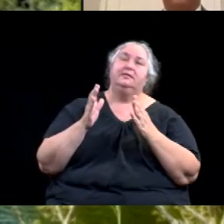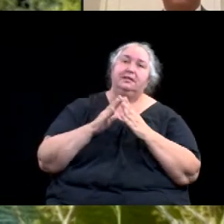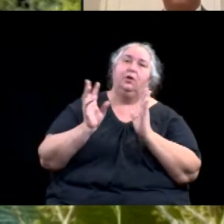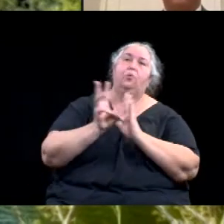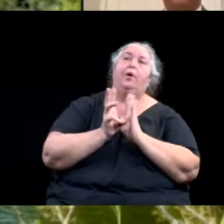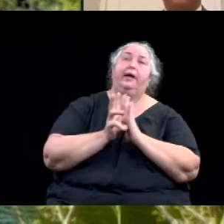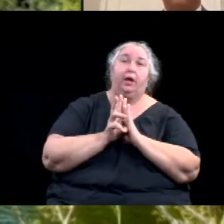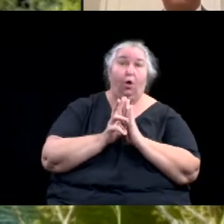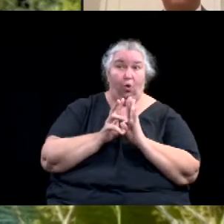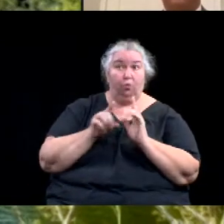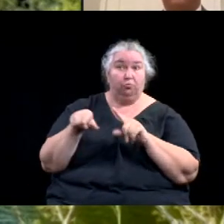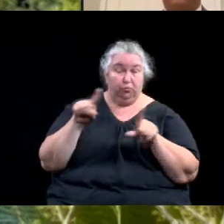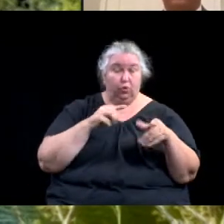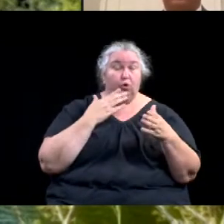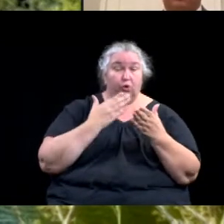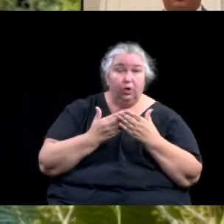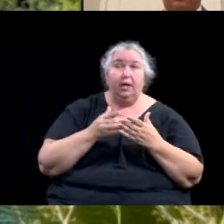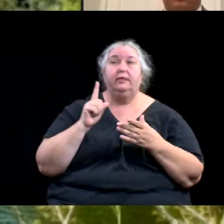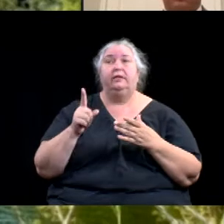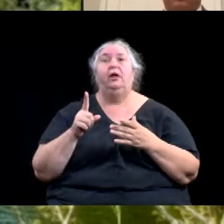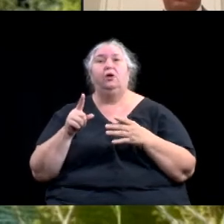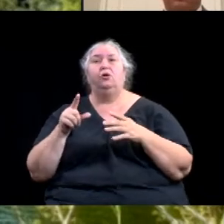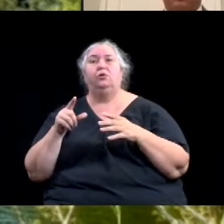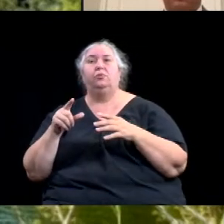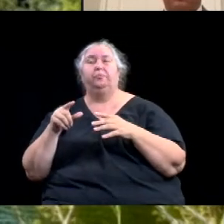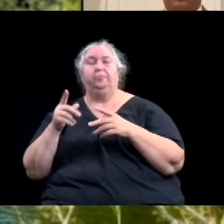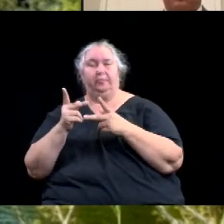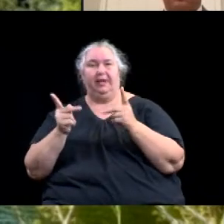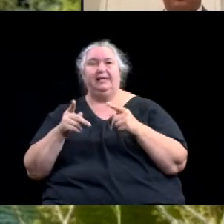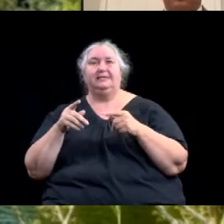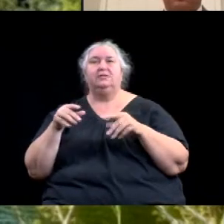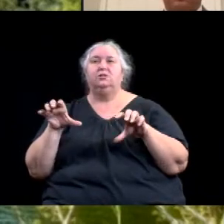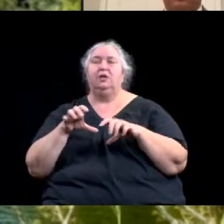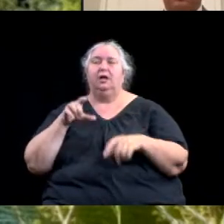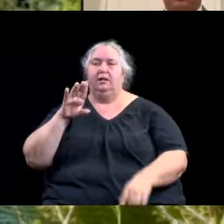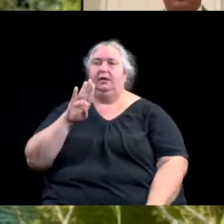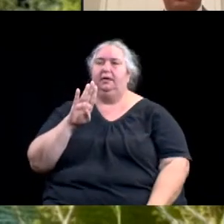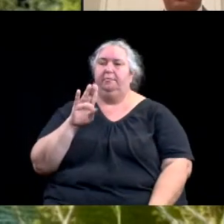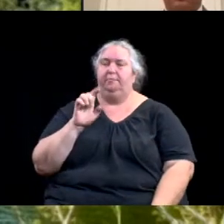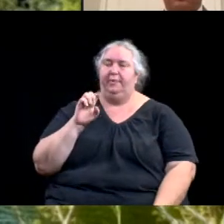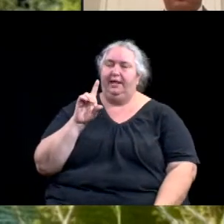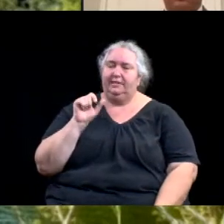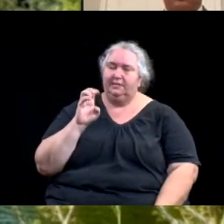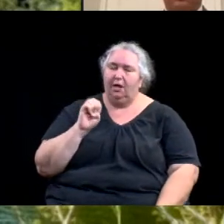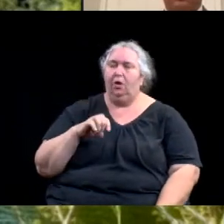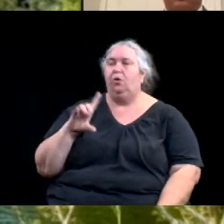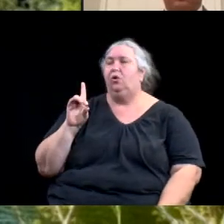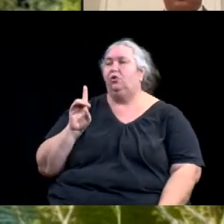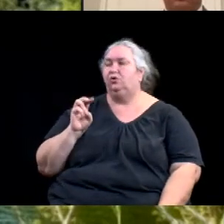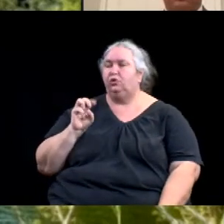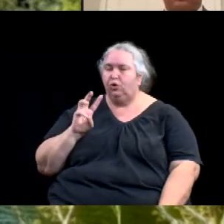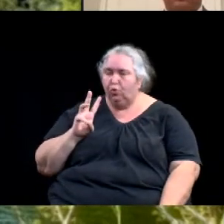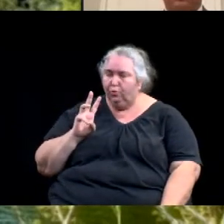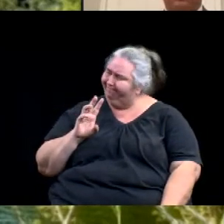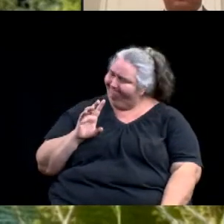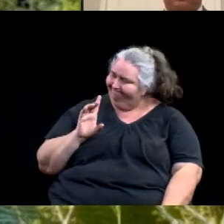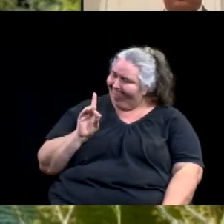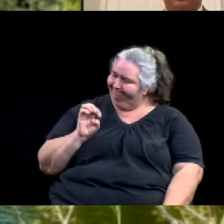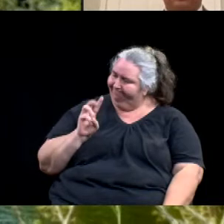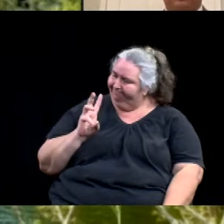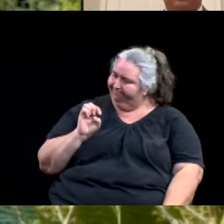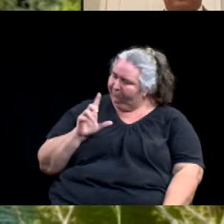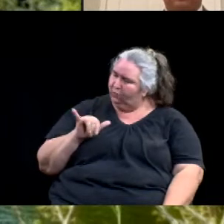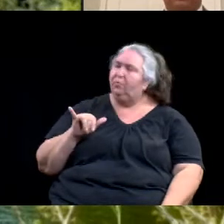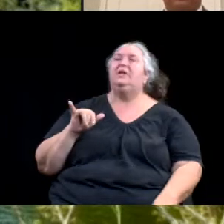Community Center, and the Cameron Park Zoo, along with the Ranger Hall of Fame and Museum and other outreach locations of the City of